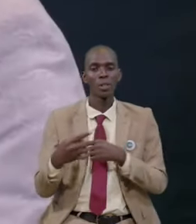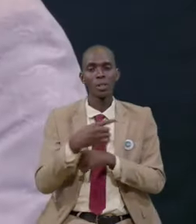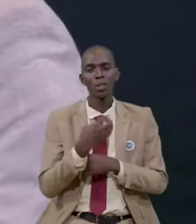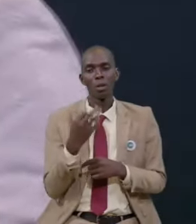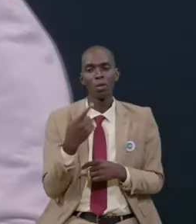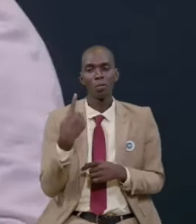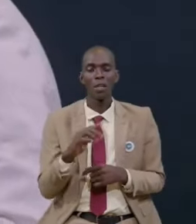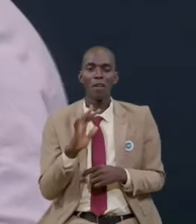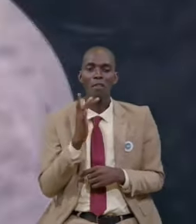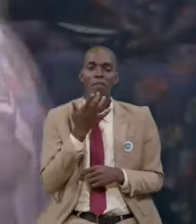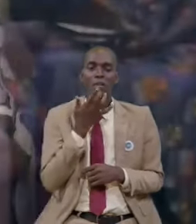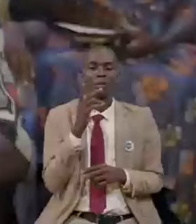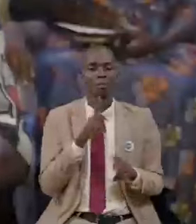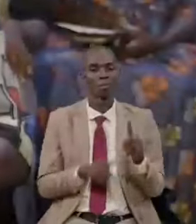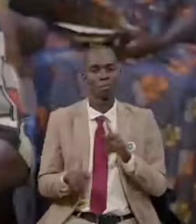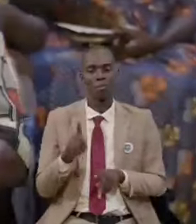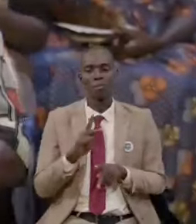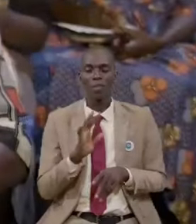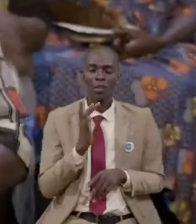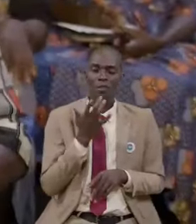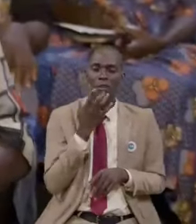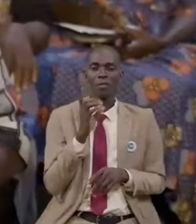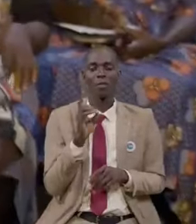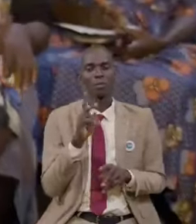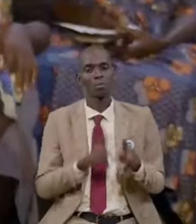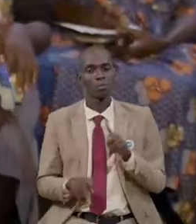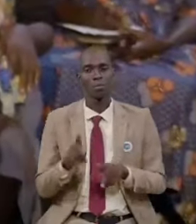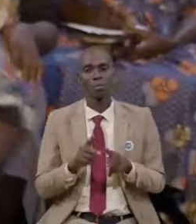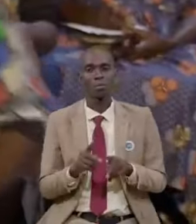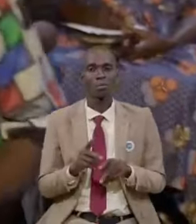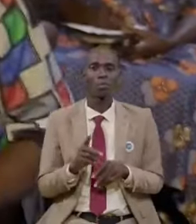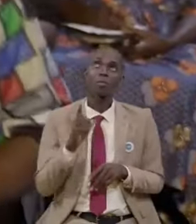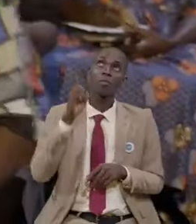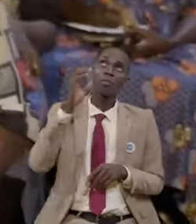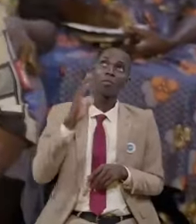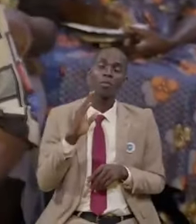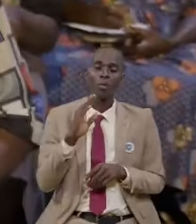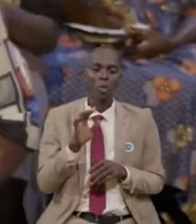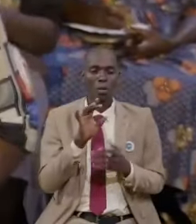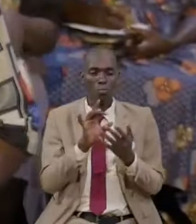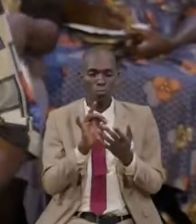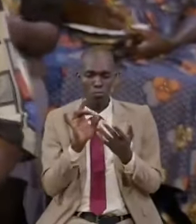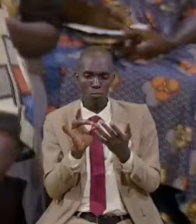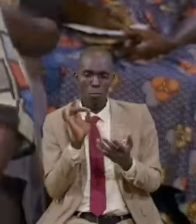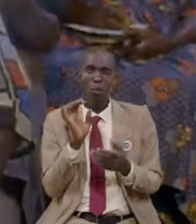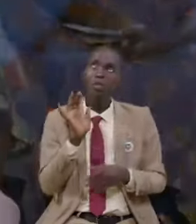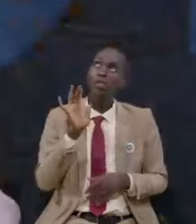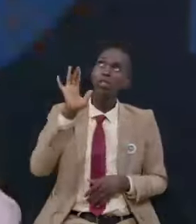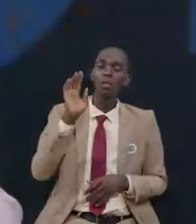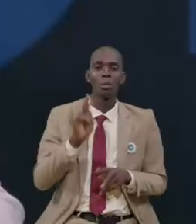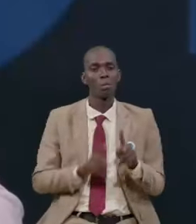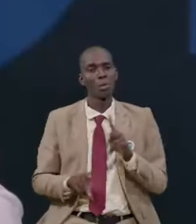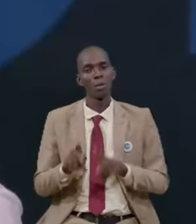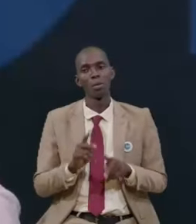Favored people. God shows his favor the favor of salvation,